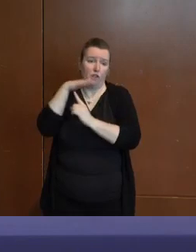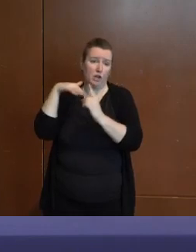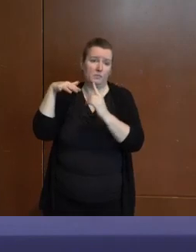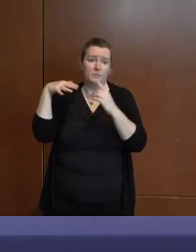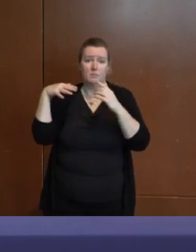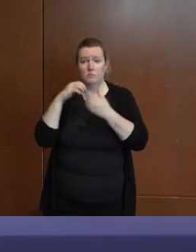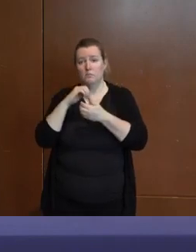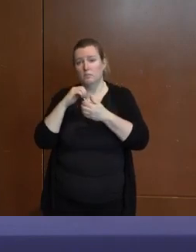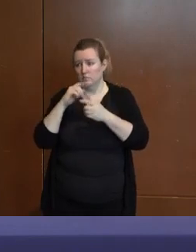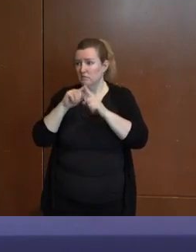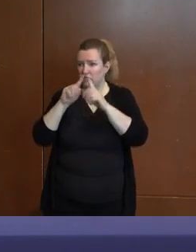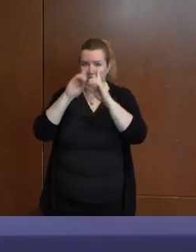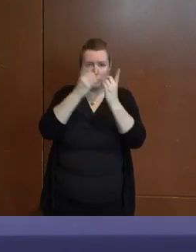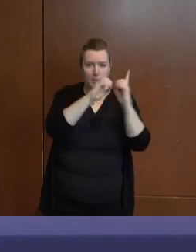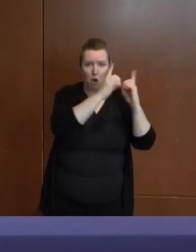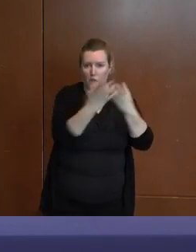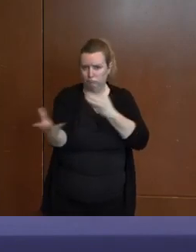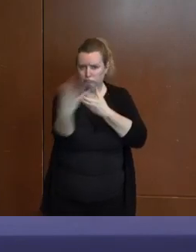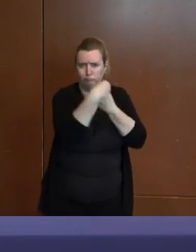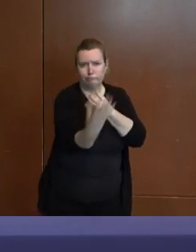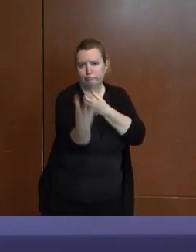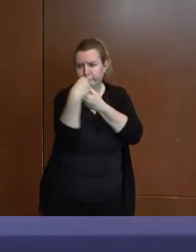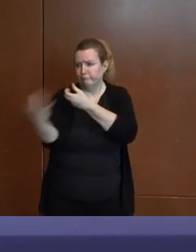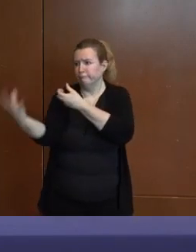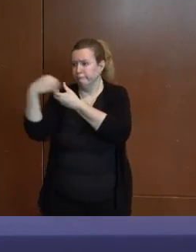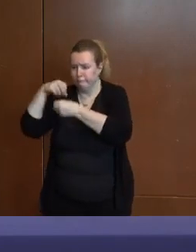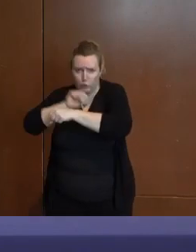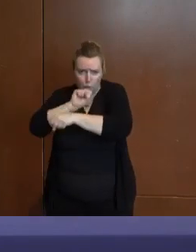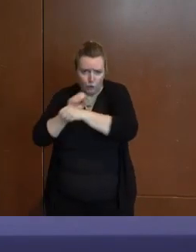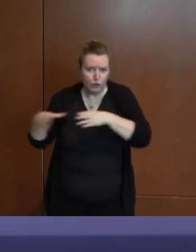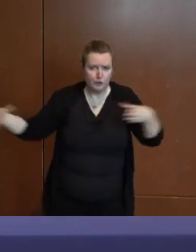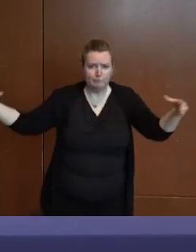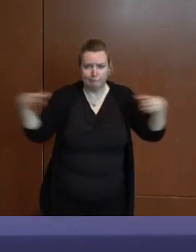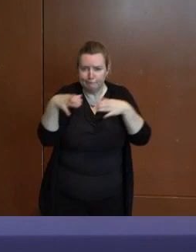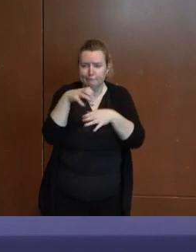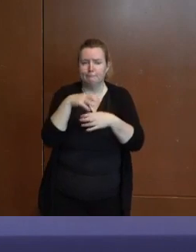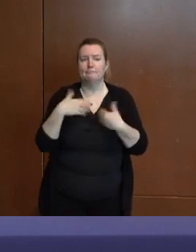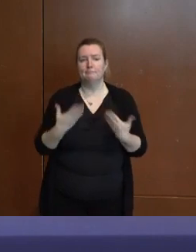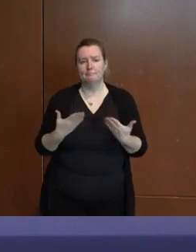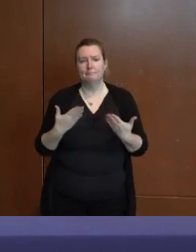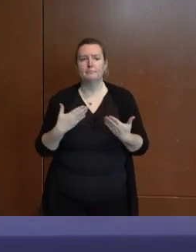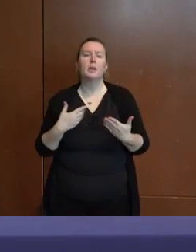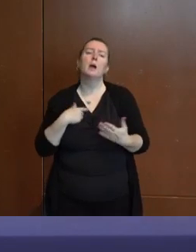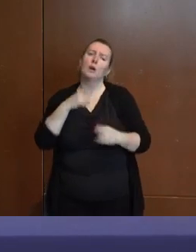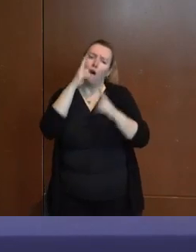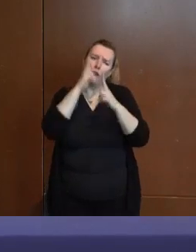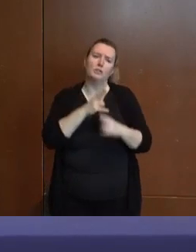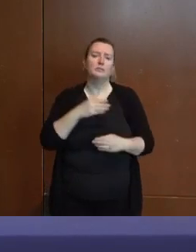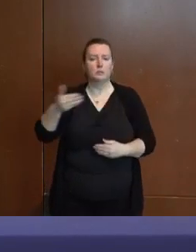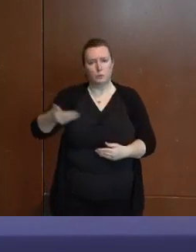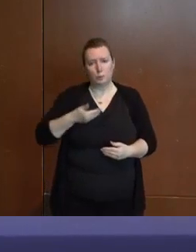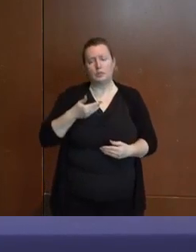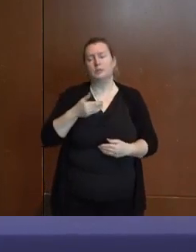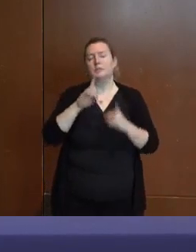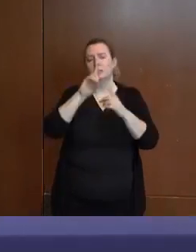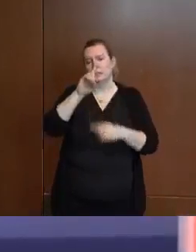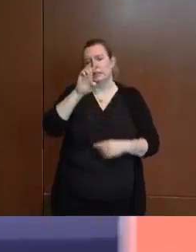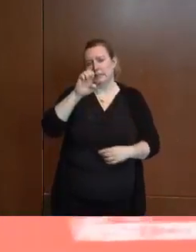a pass-fail test for us. And I'm honored to introduce the Commissioner of the Department of Environmental Protection, Catherine